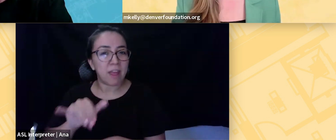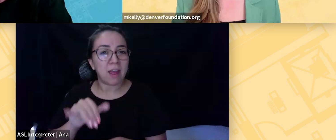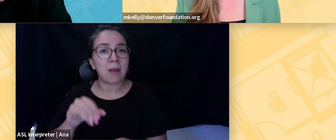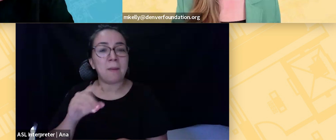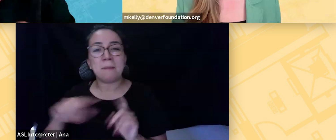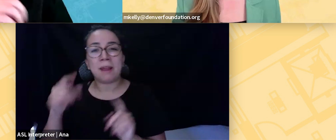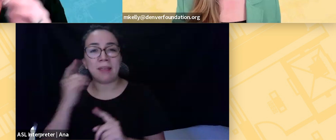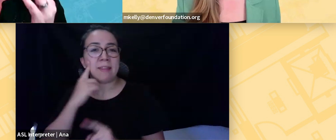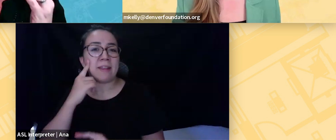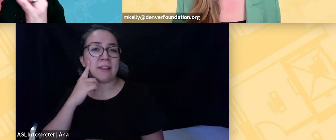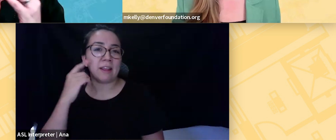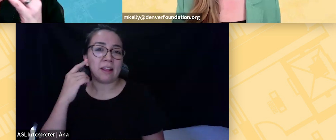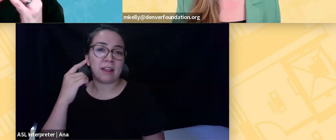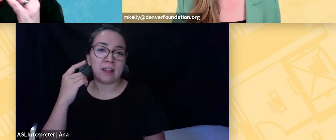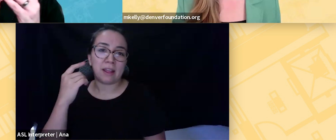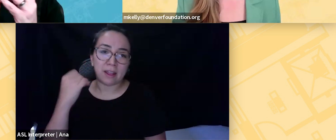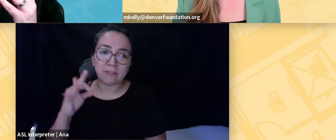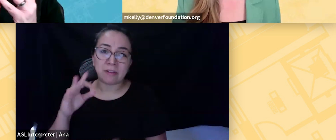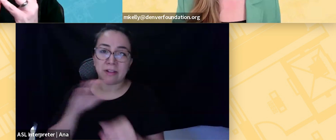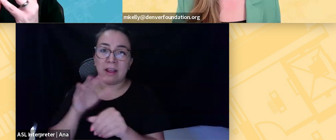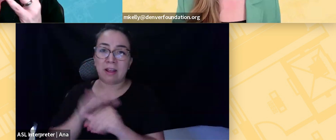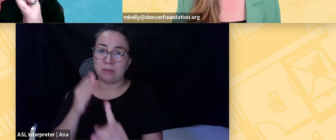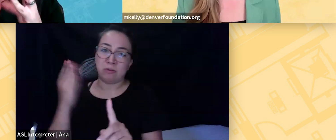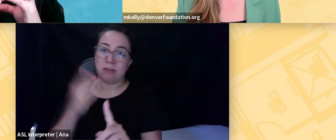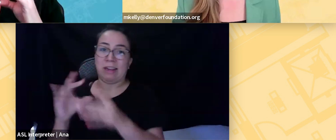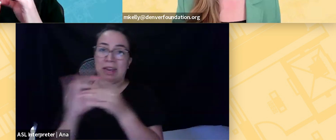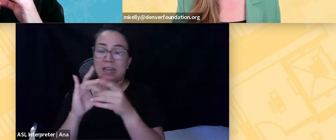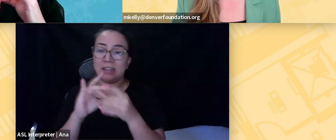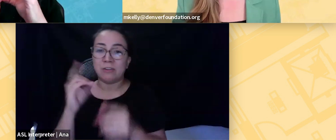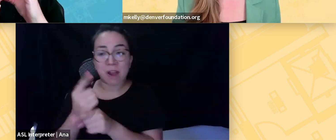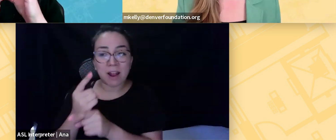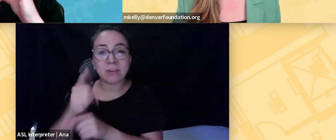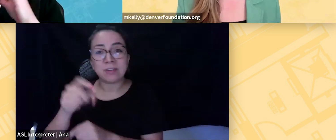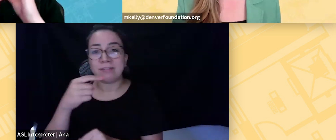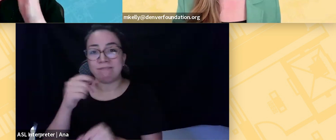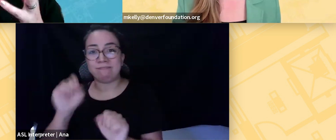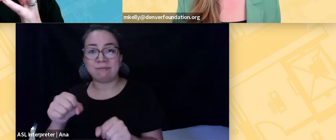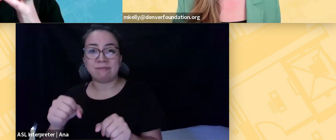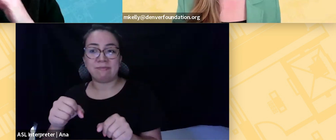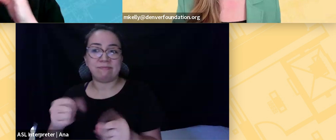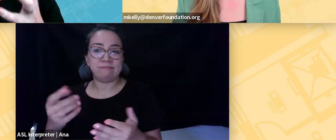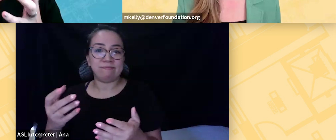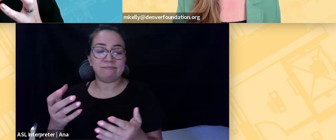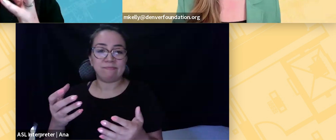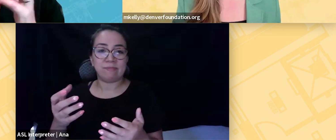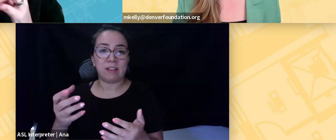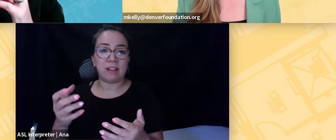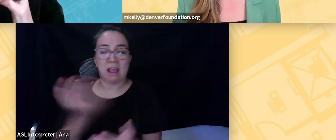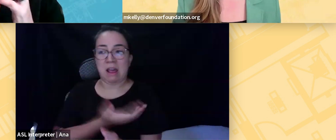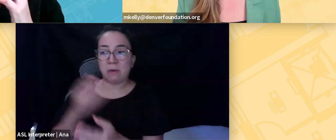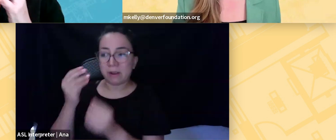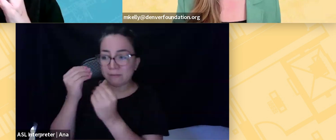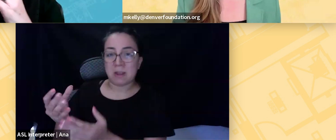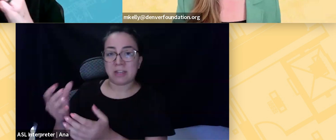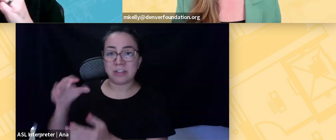I think if there was enough of a direct connection, right, you could say, our